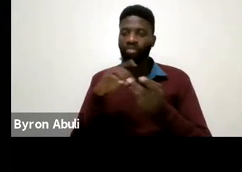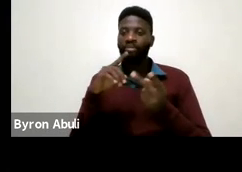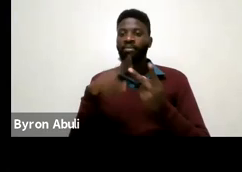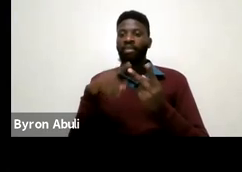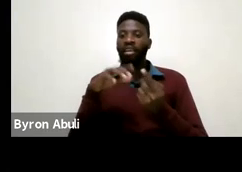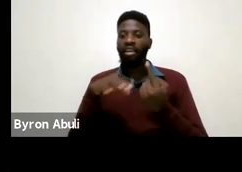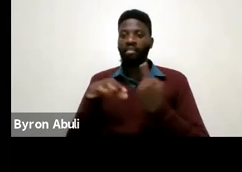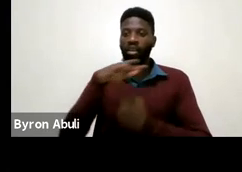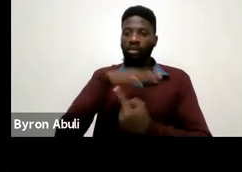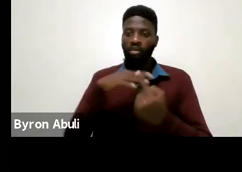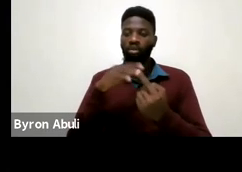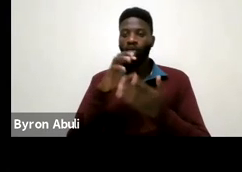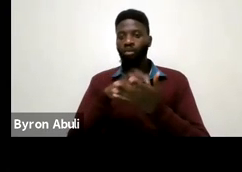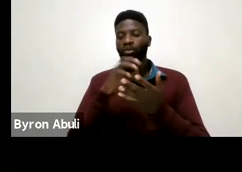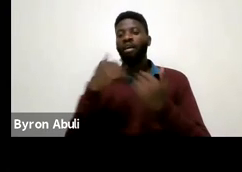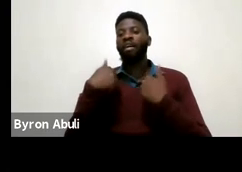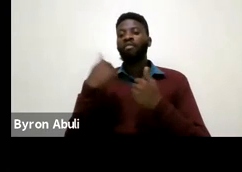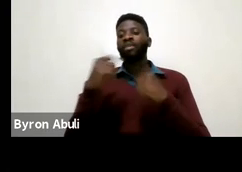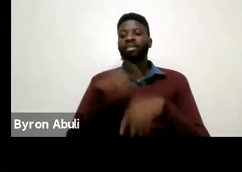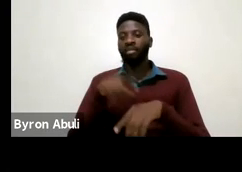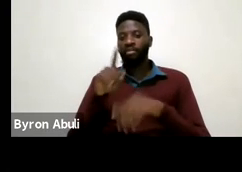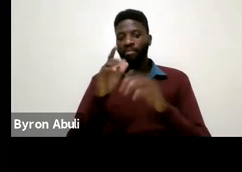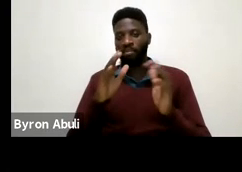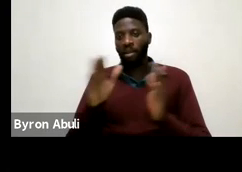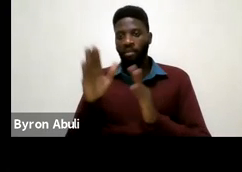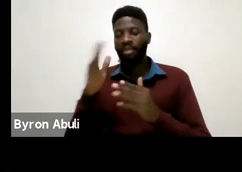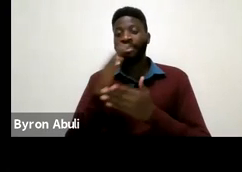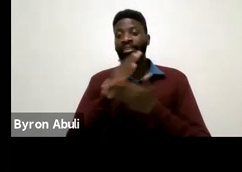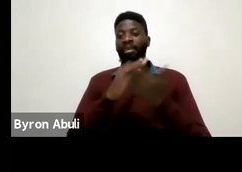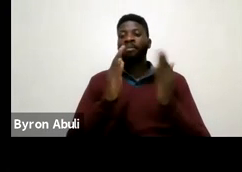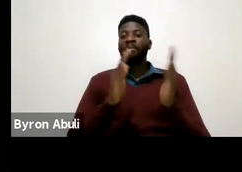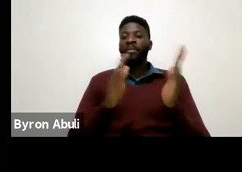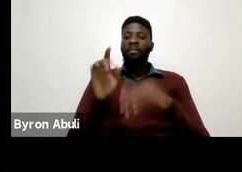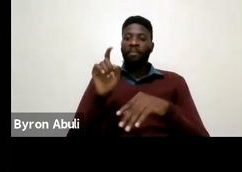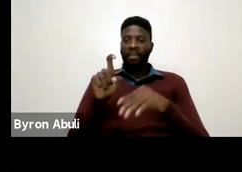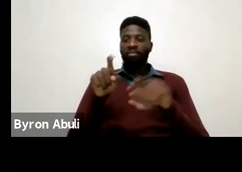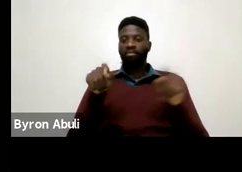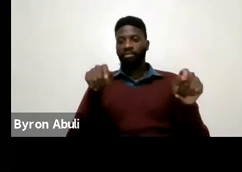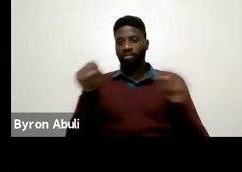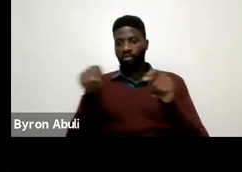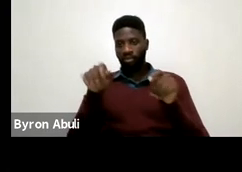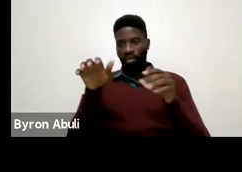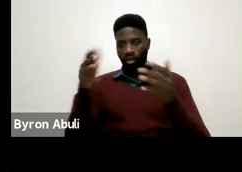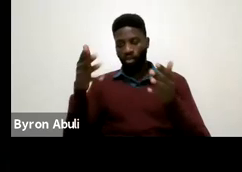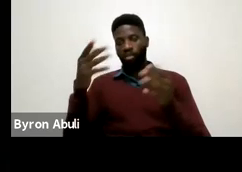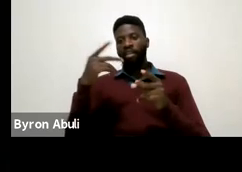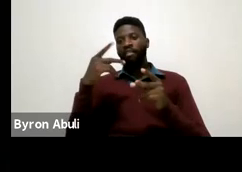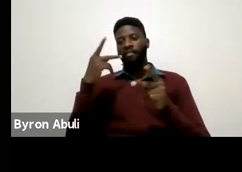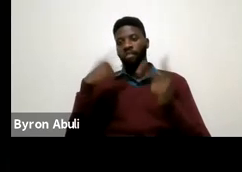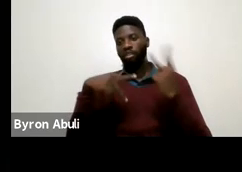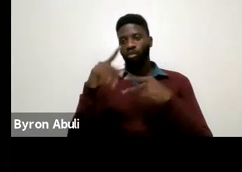as you do your planning. Some plans will have to be modulated or have to be regulated by the physical conditions that